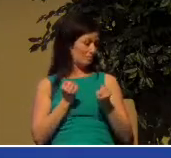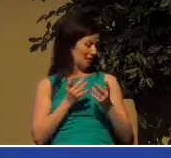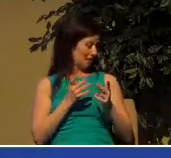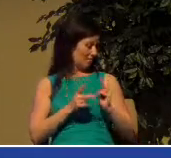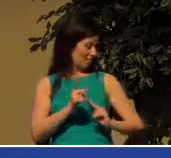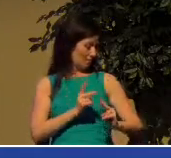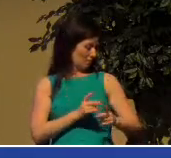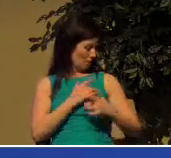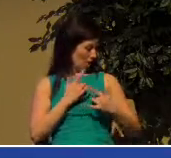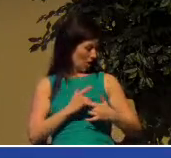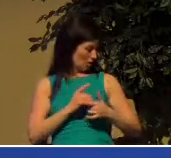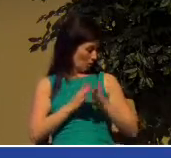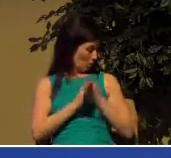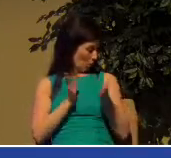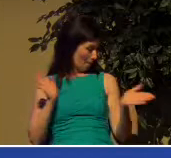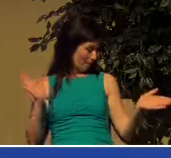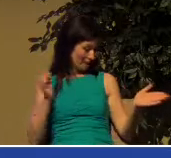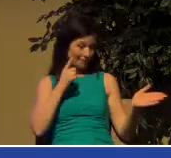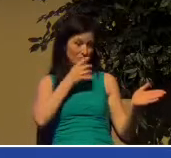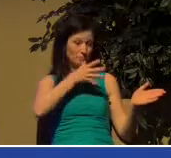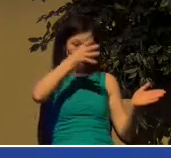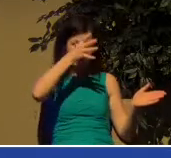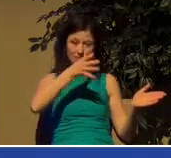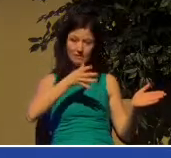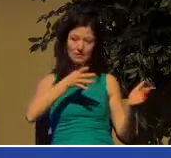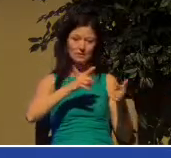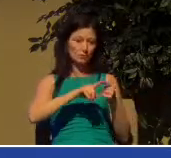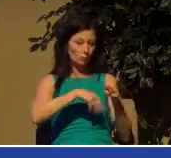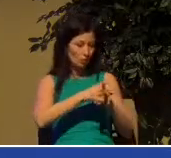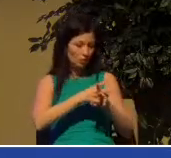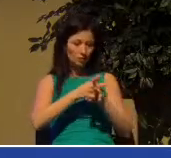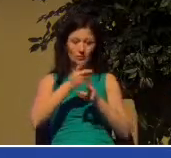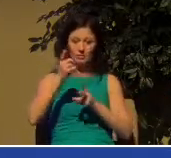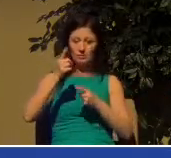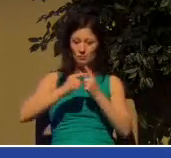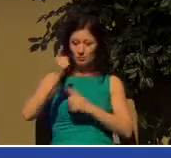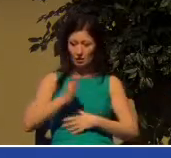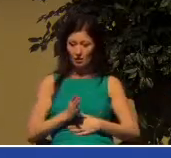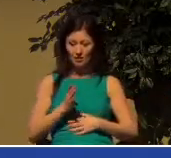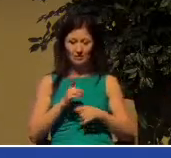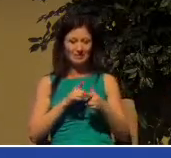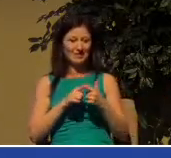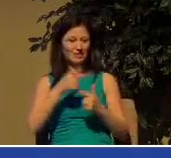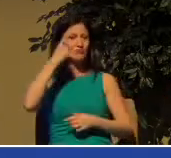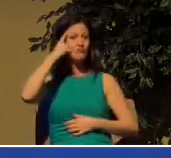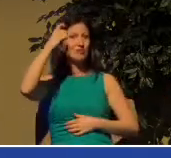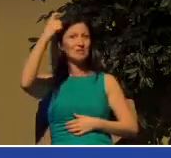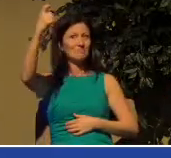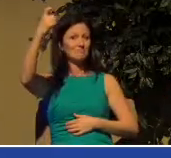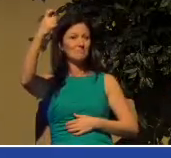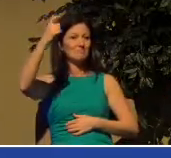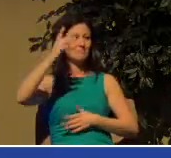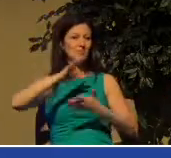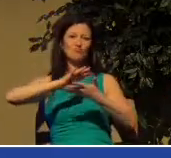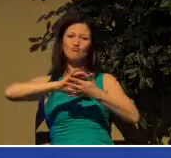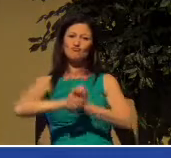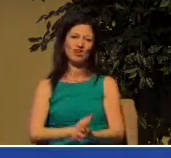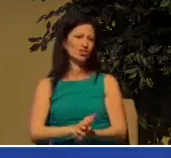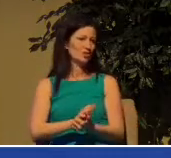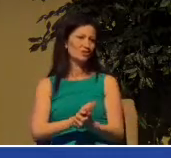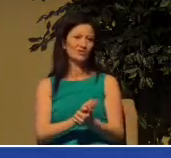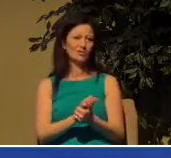to God or to the world, and their dreams have been crushed, their hopes have been